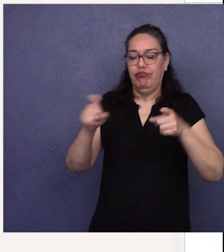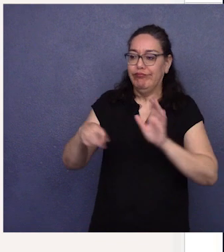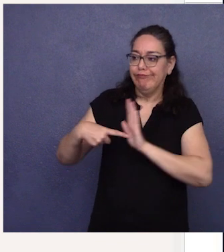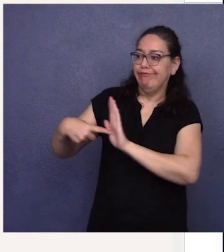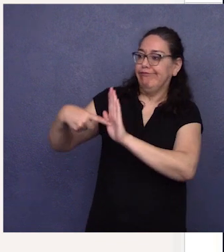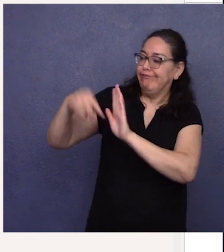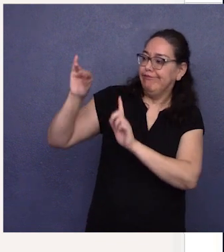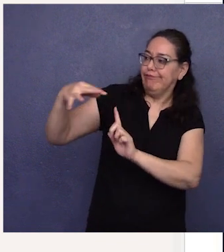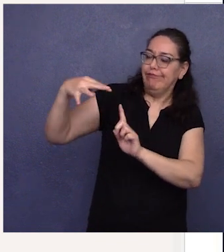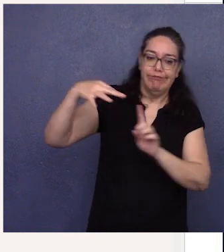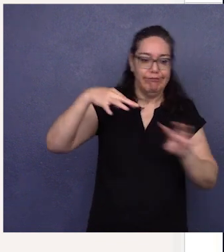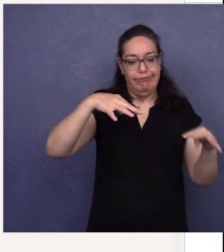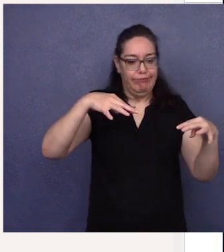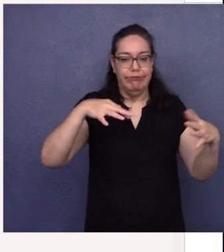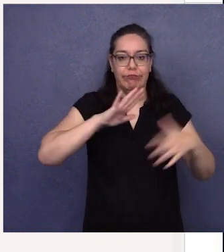kind of